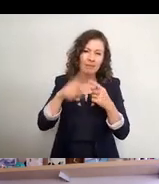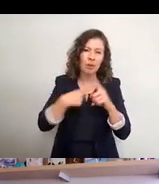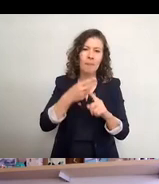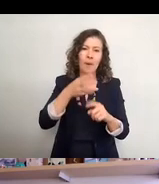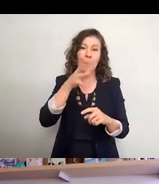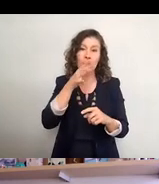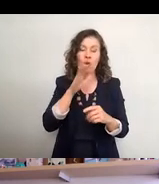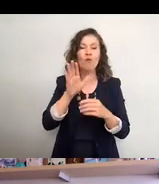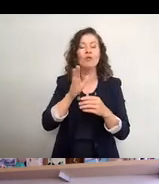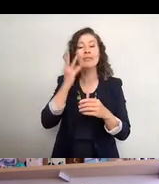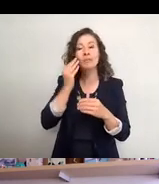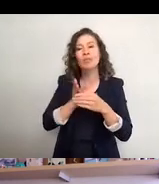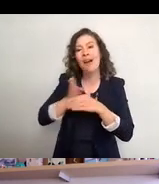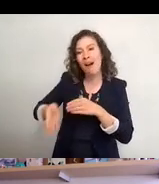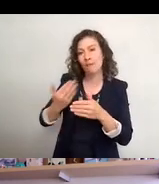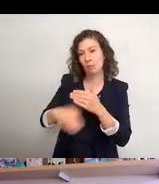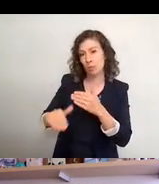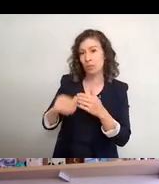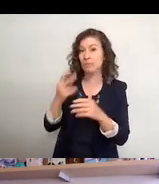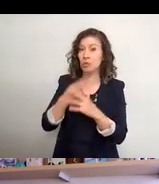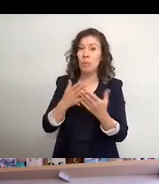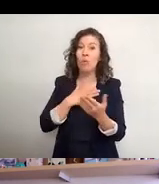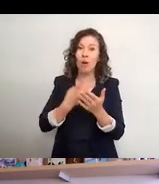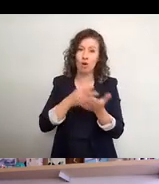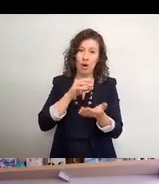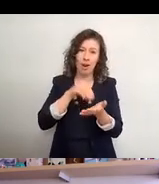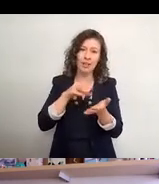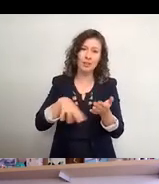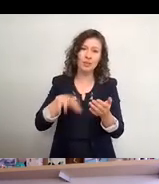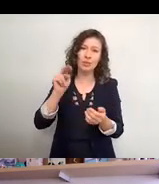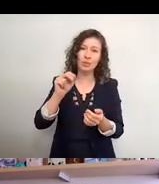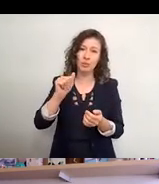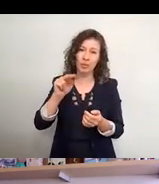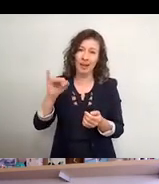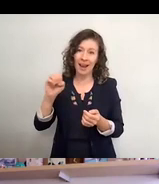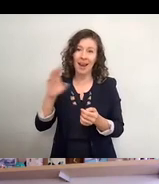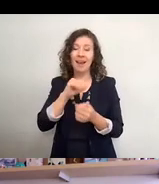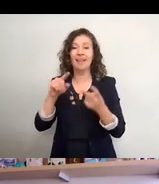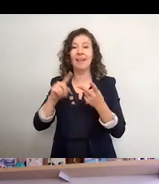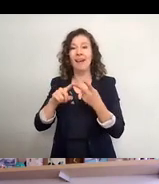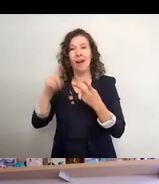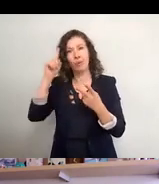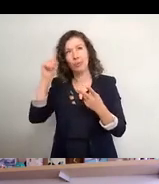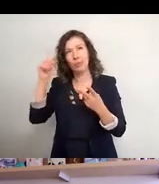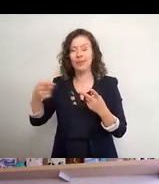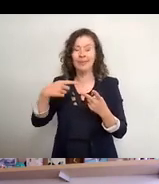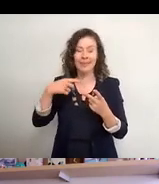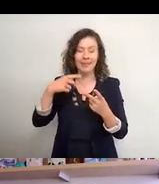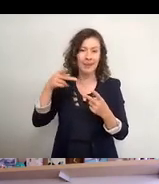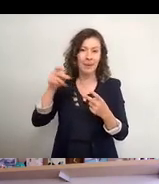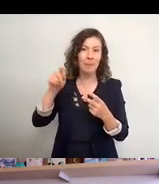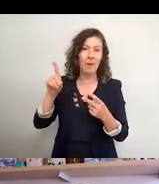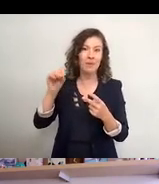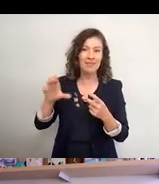postpartum experiences. Both my grad student, Annie, and then my absolutely brilliant postdoc, Denise Werchen, contributed to the